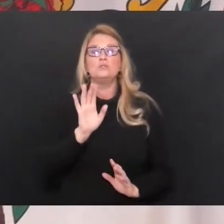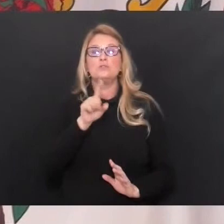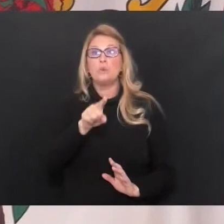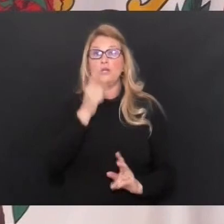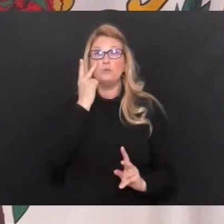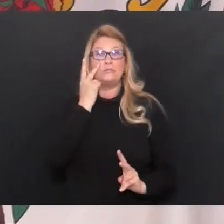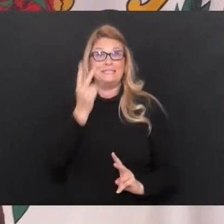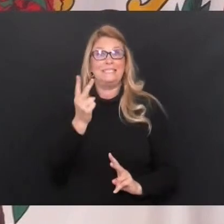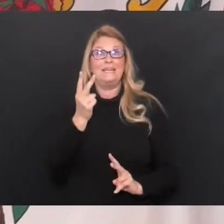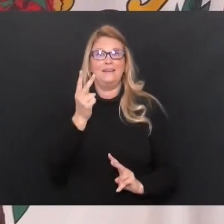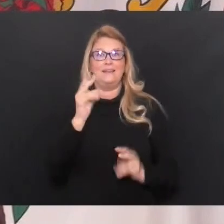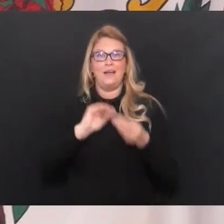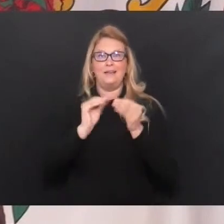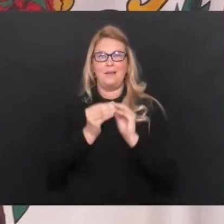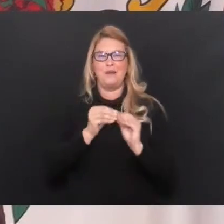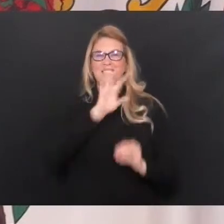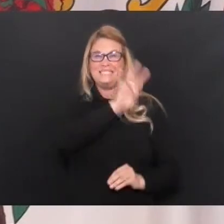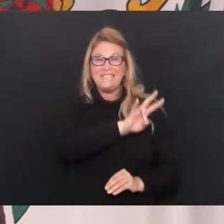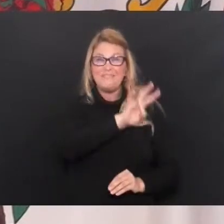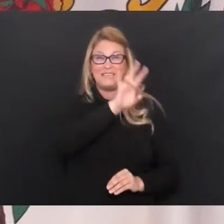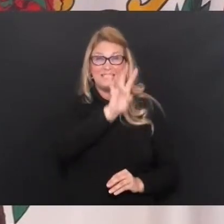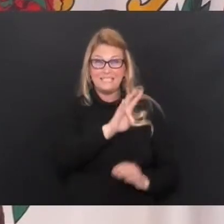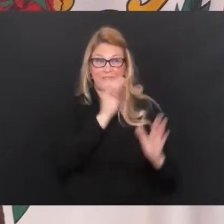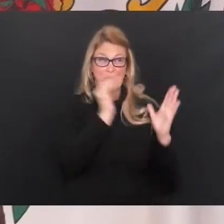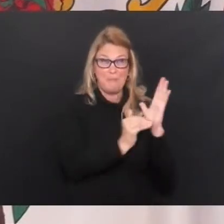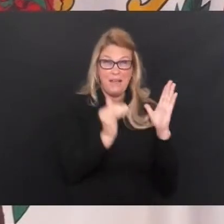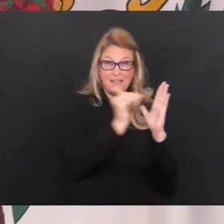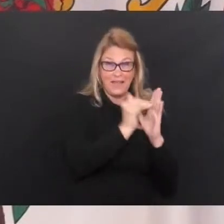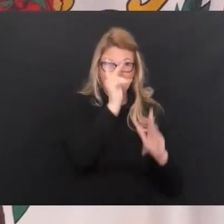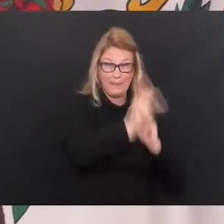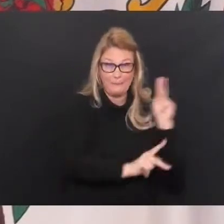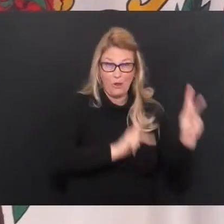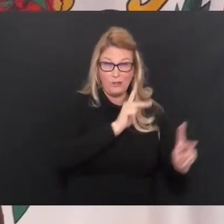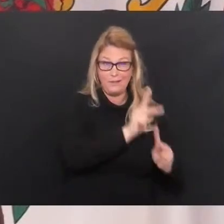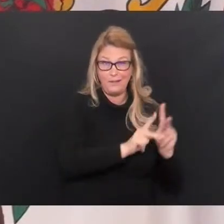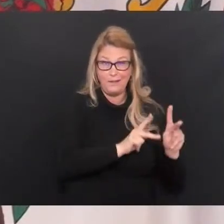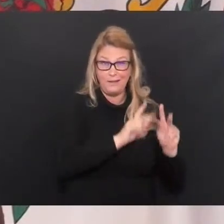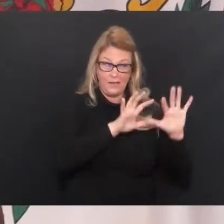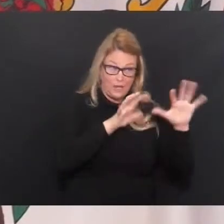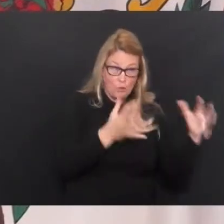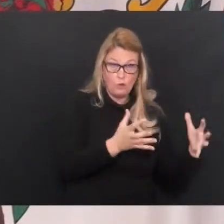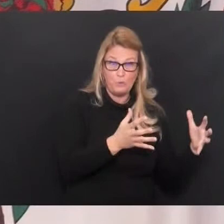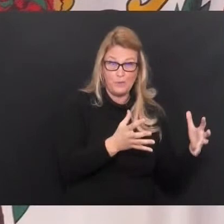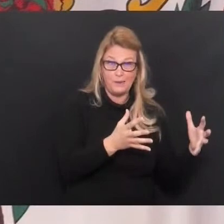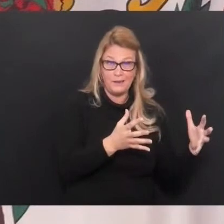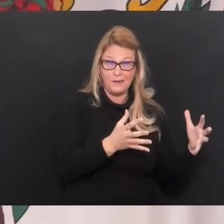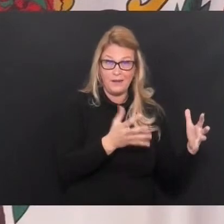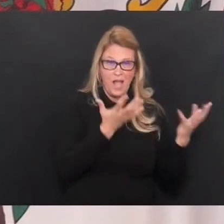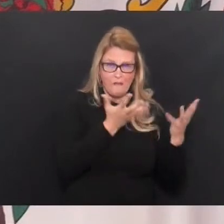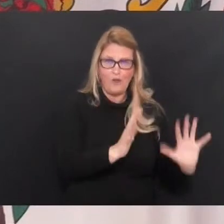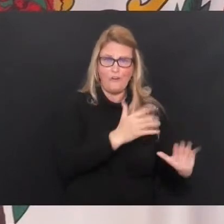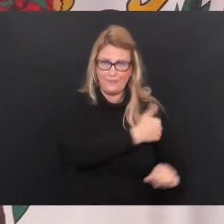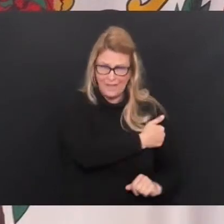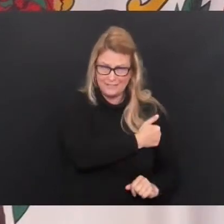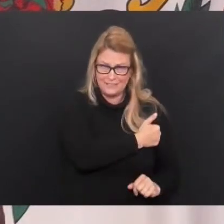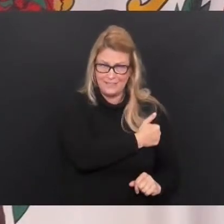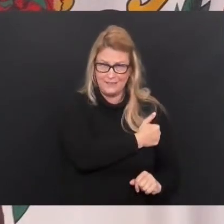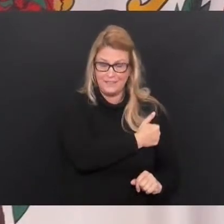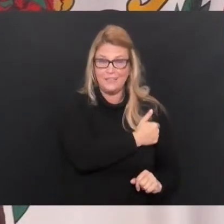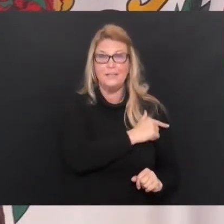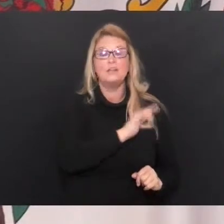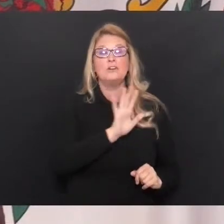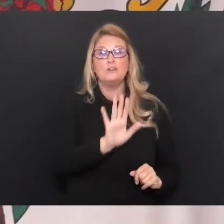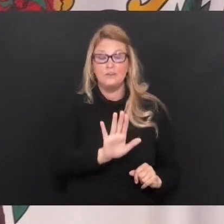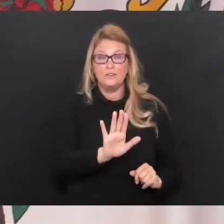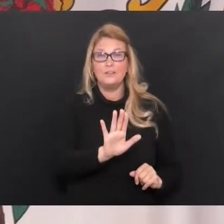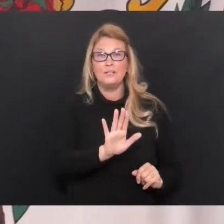looking at a number like 77 million people, you know, to think